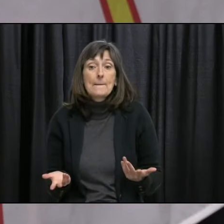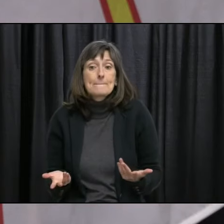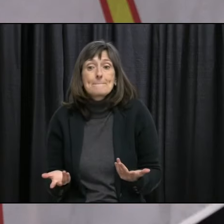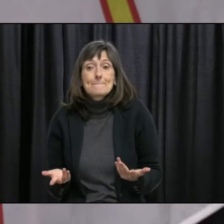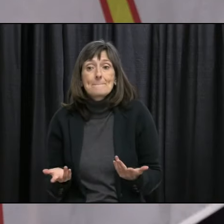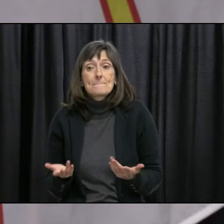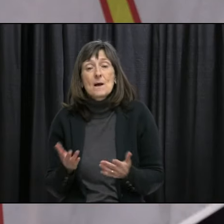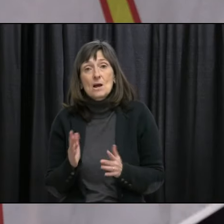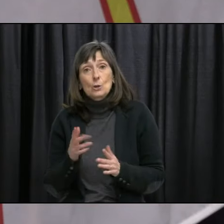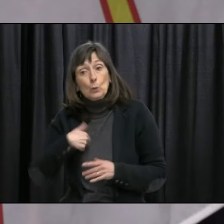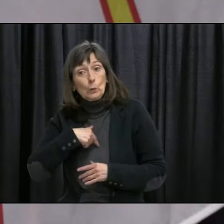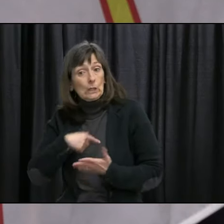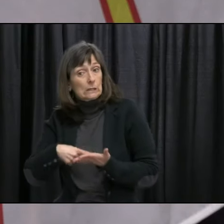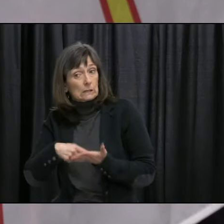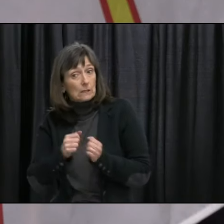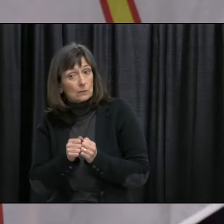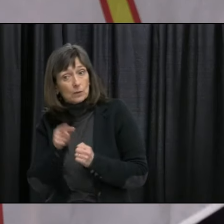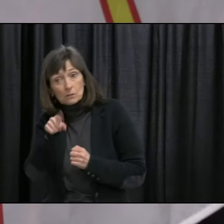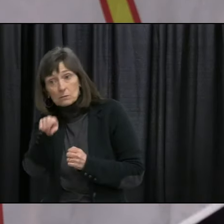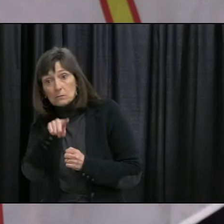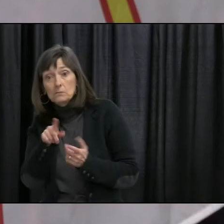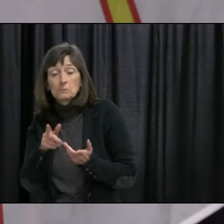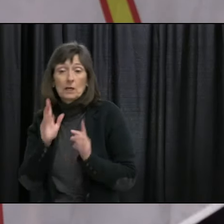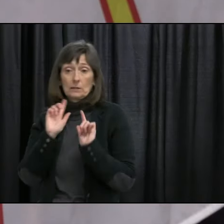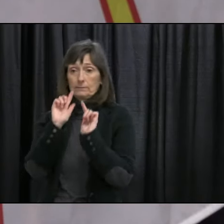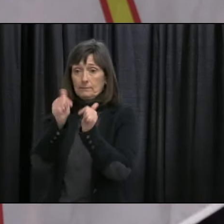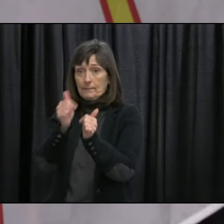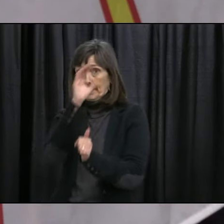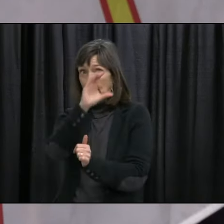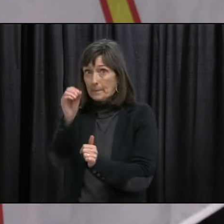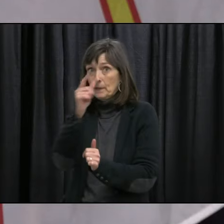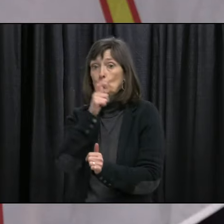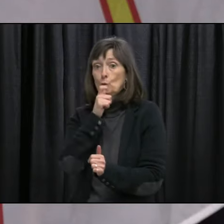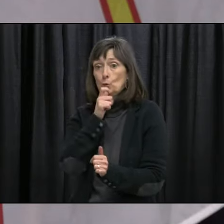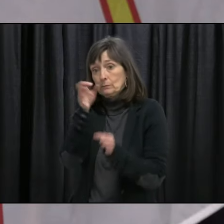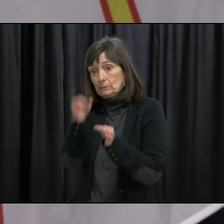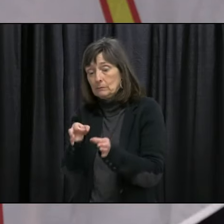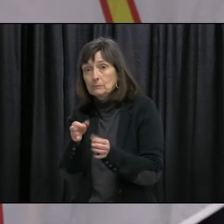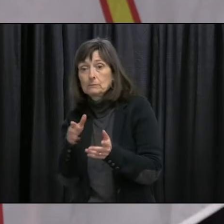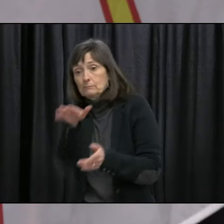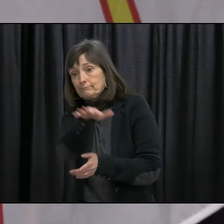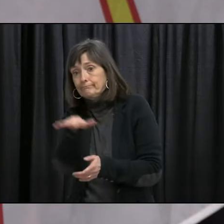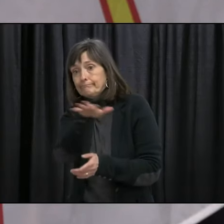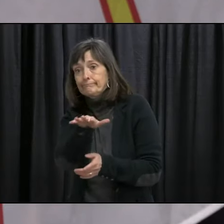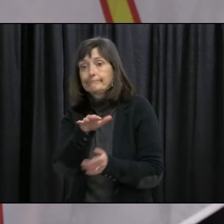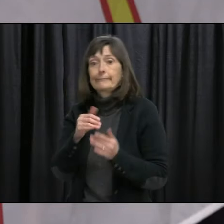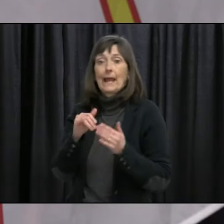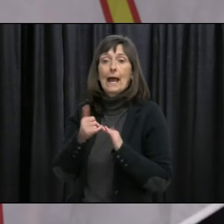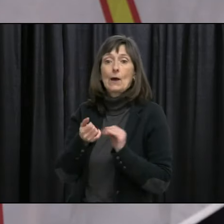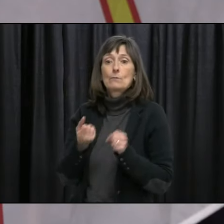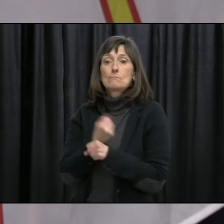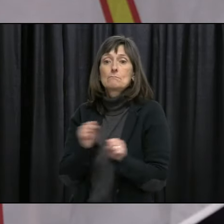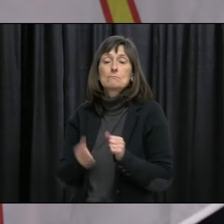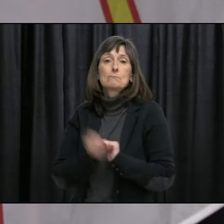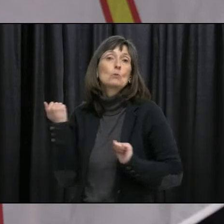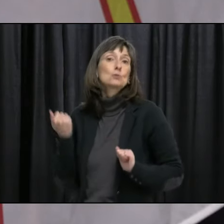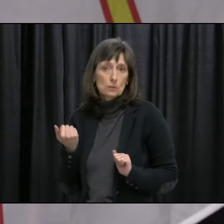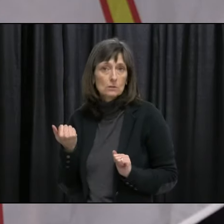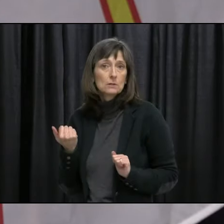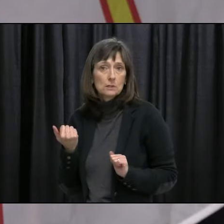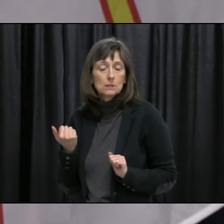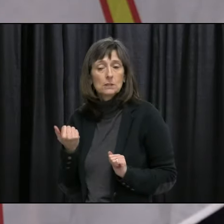But I certainly would leave it to the employers within that facility to decide